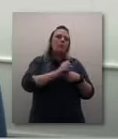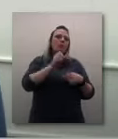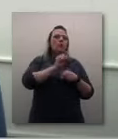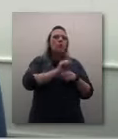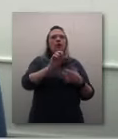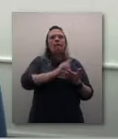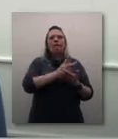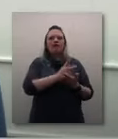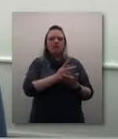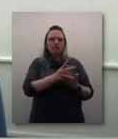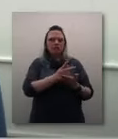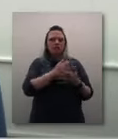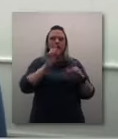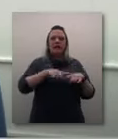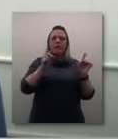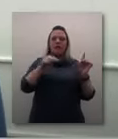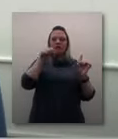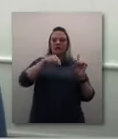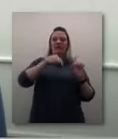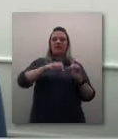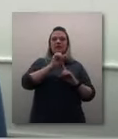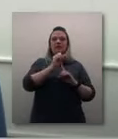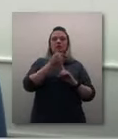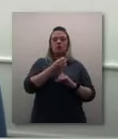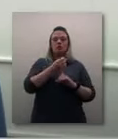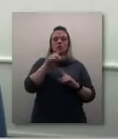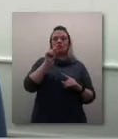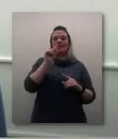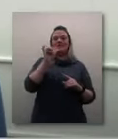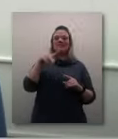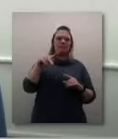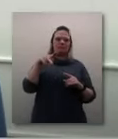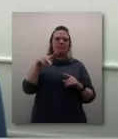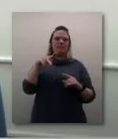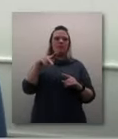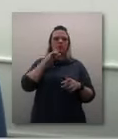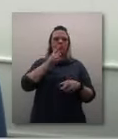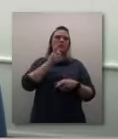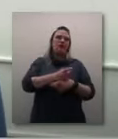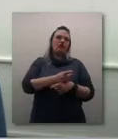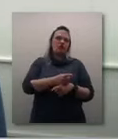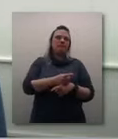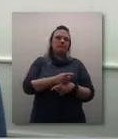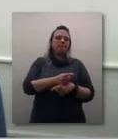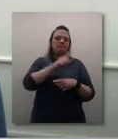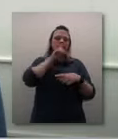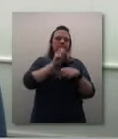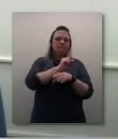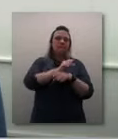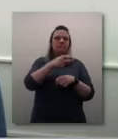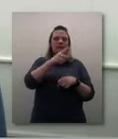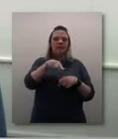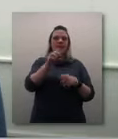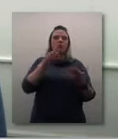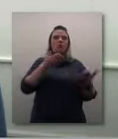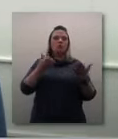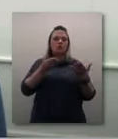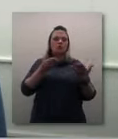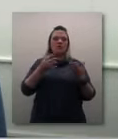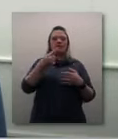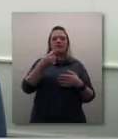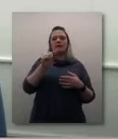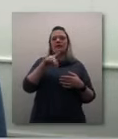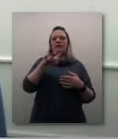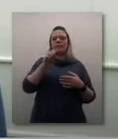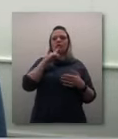kitchen. However, in this instance, the tip was accurate, and they were serving, Gables was